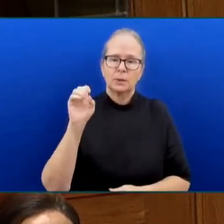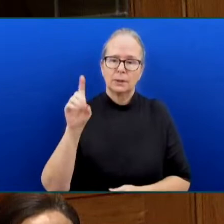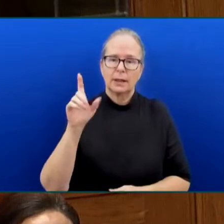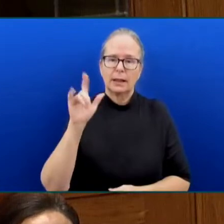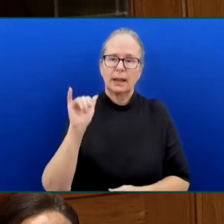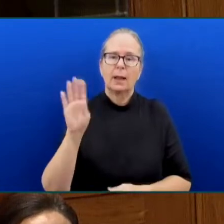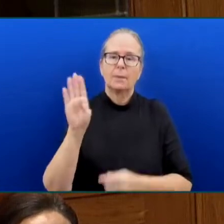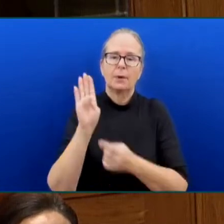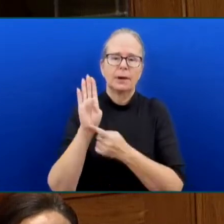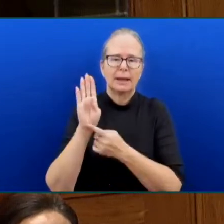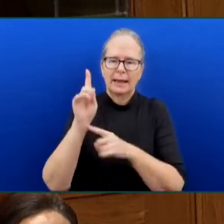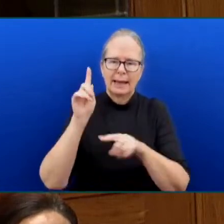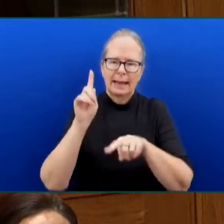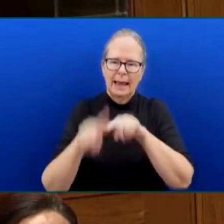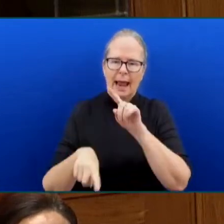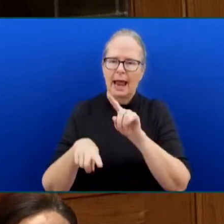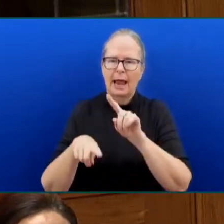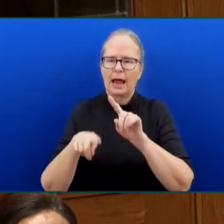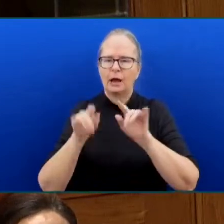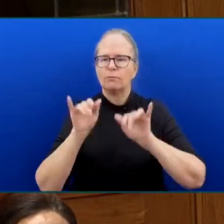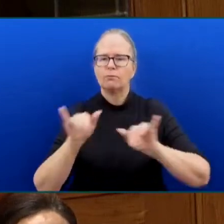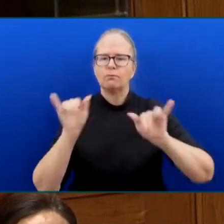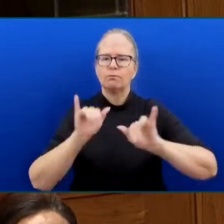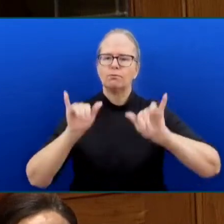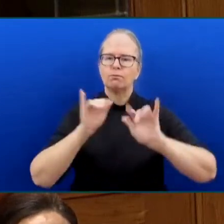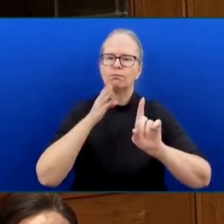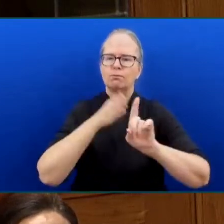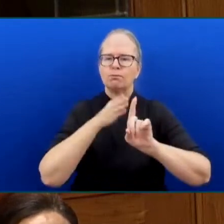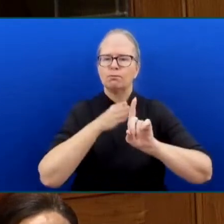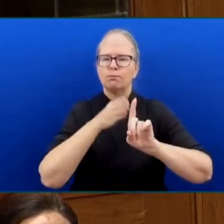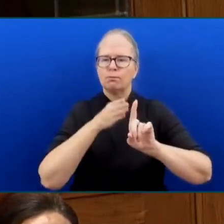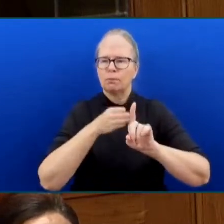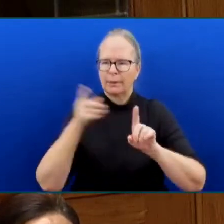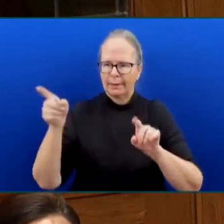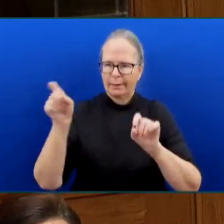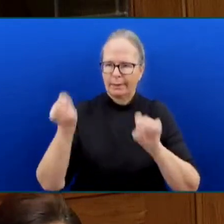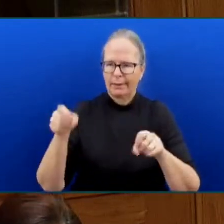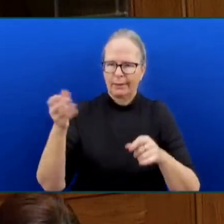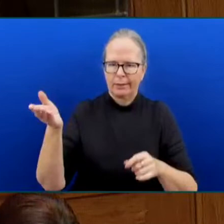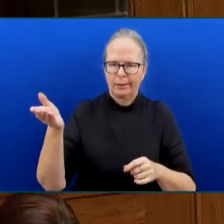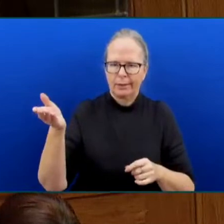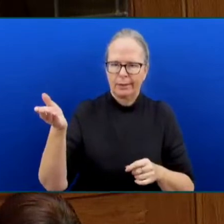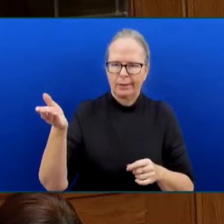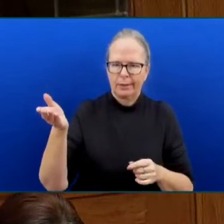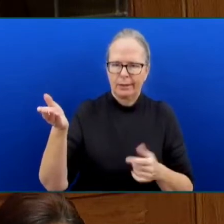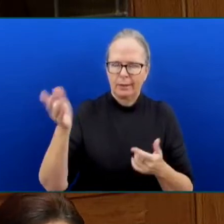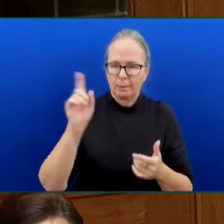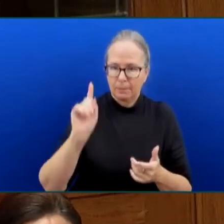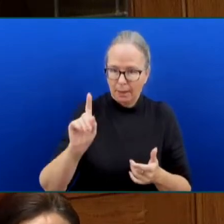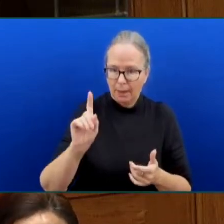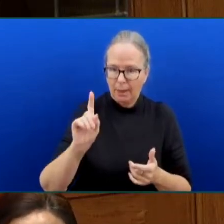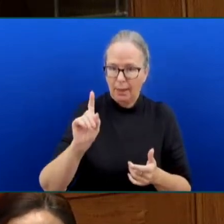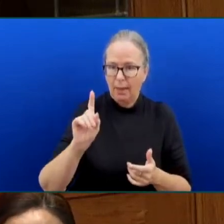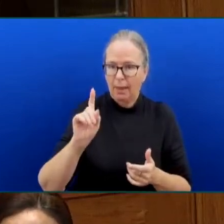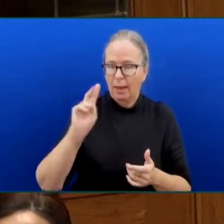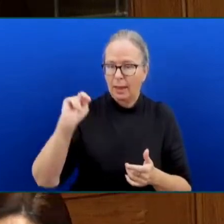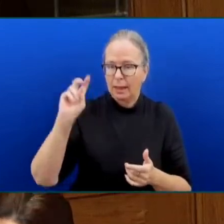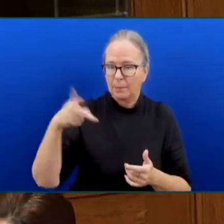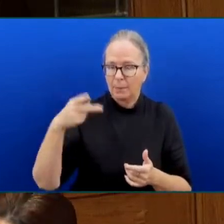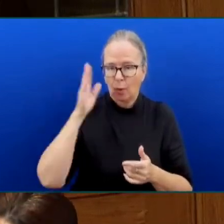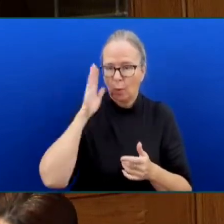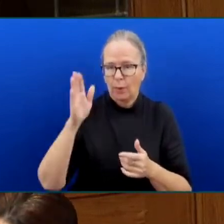Speaker, this NDP Premier has no problem bullying the little guy who can't fight back. Healthcare workers, police